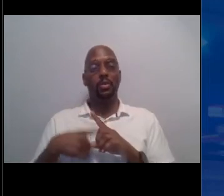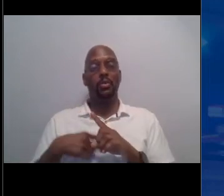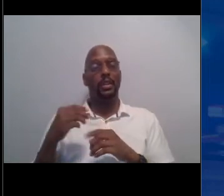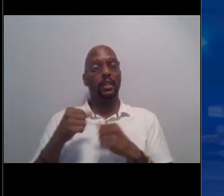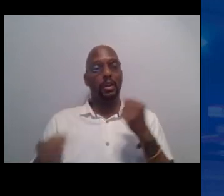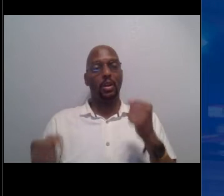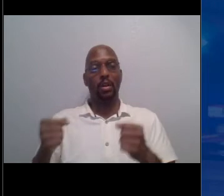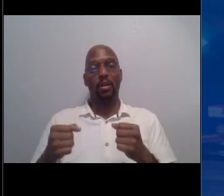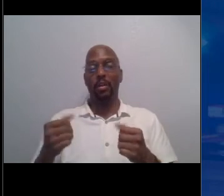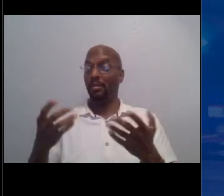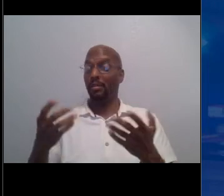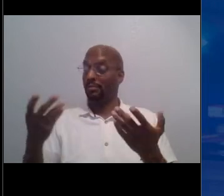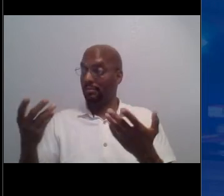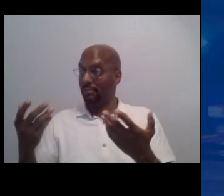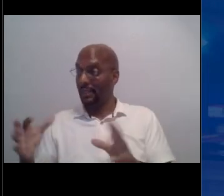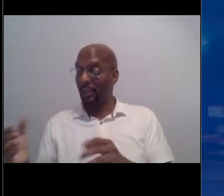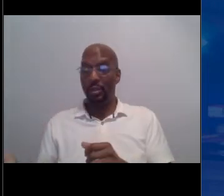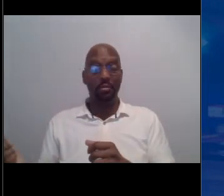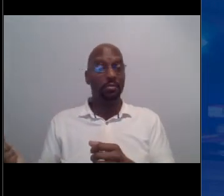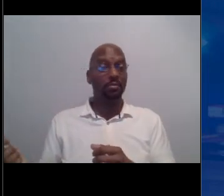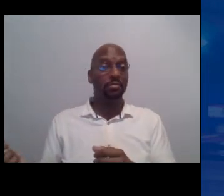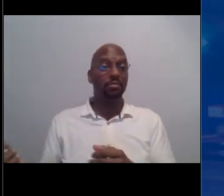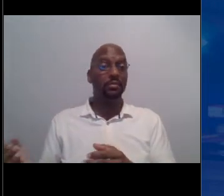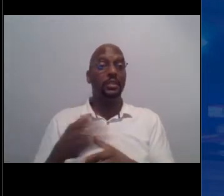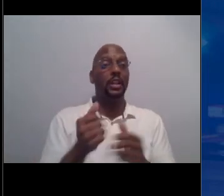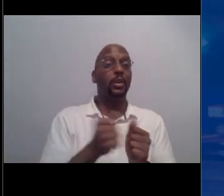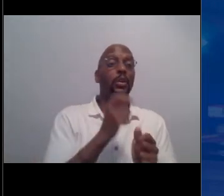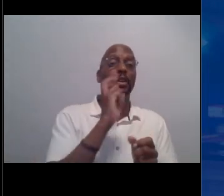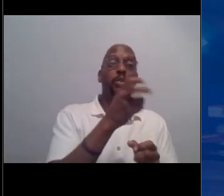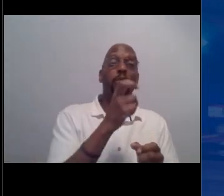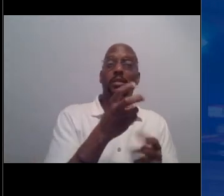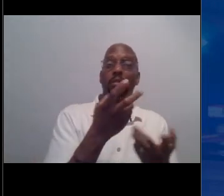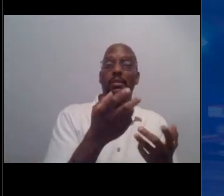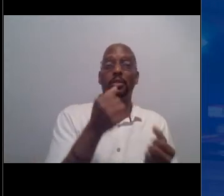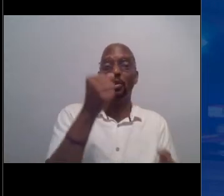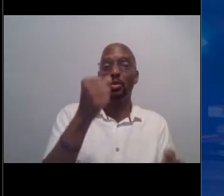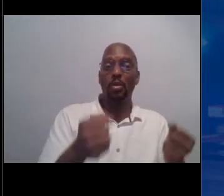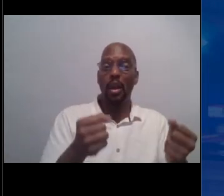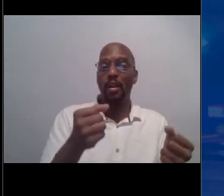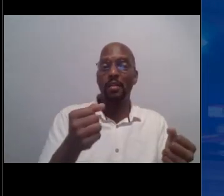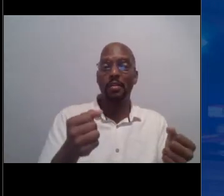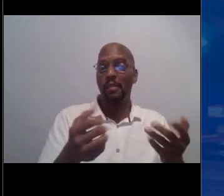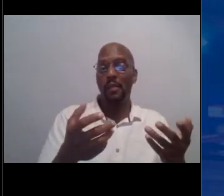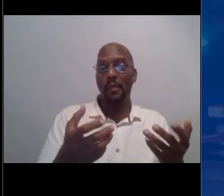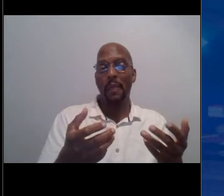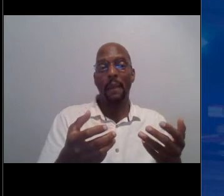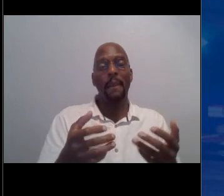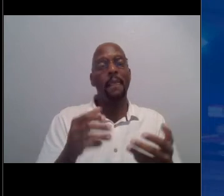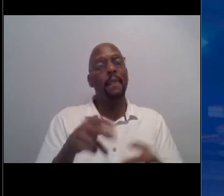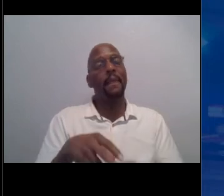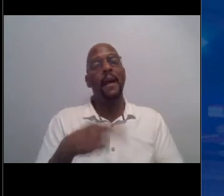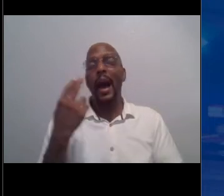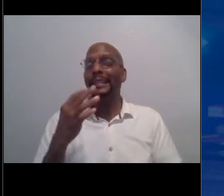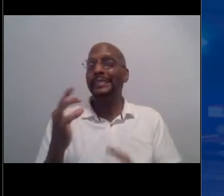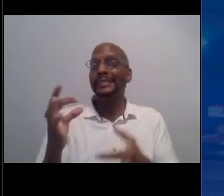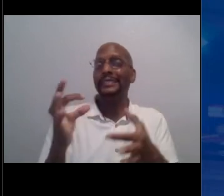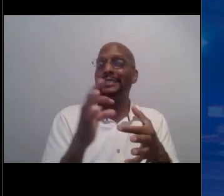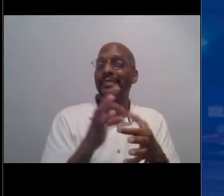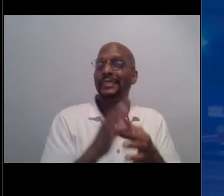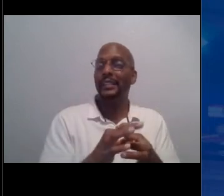transit. That's exciting for us. Thank you very much. So the driver pool is actually, you know, highly engaged,